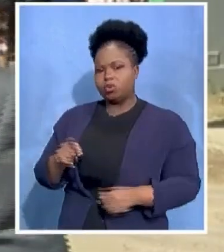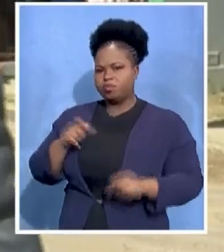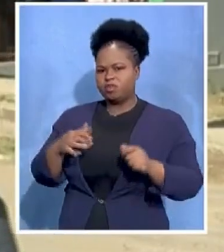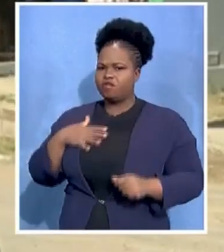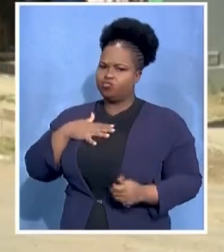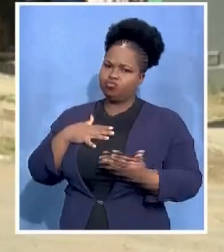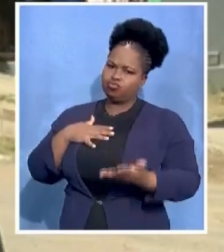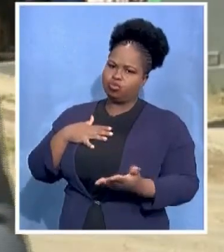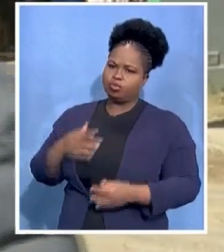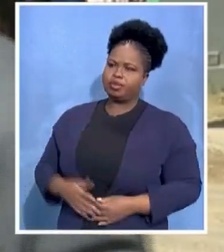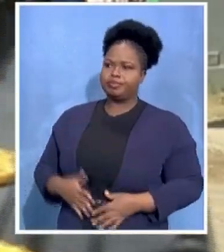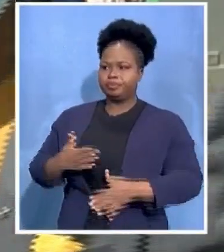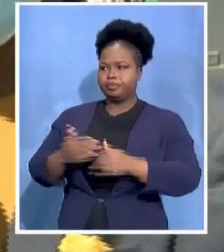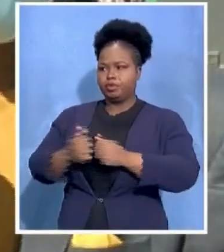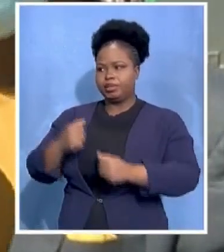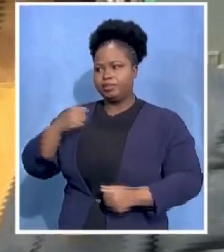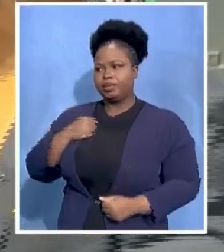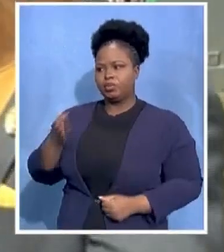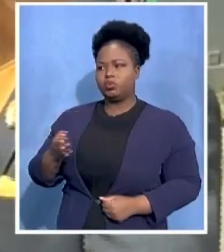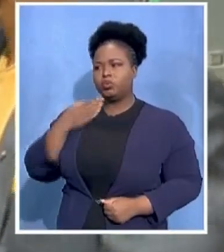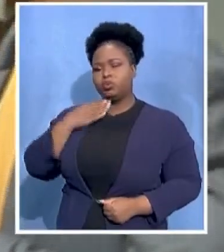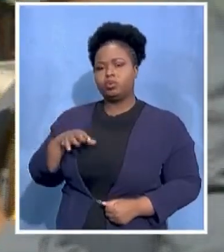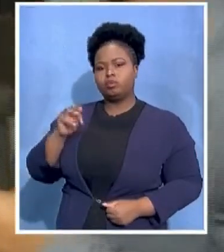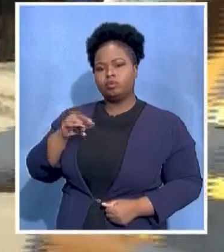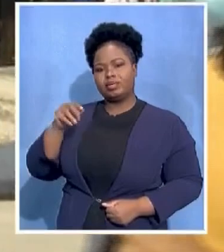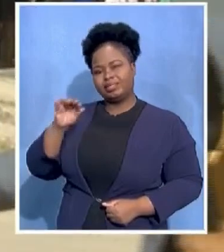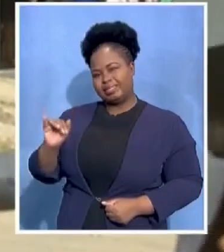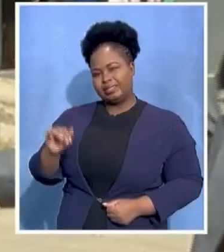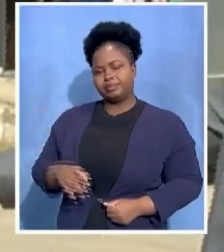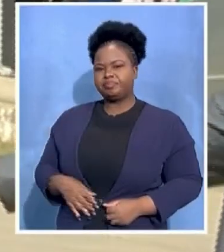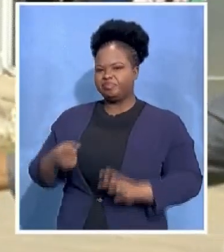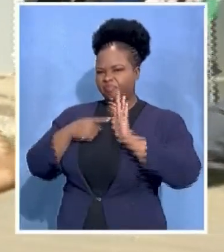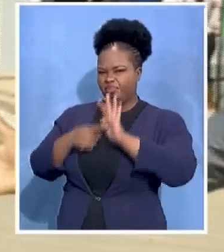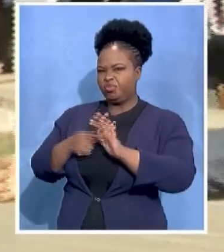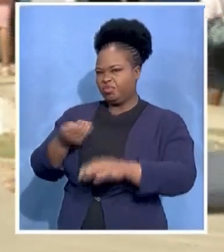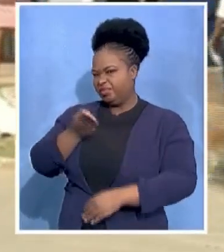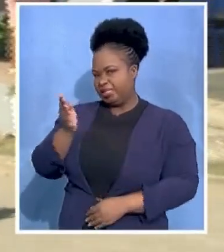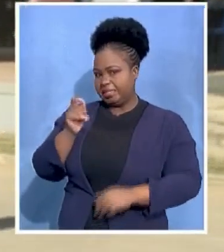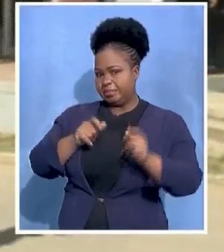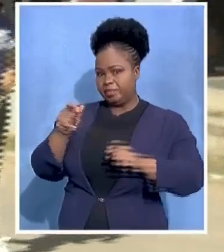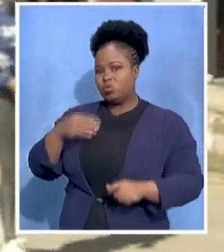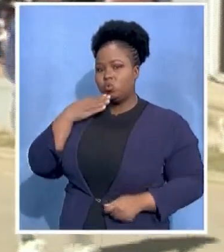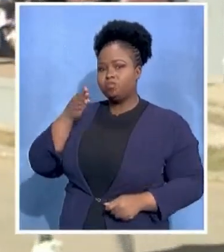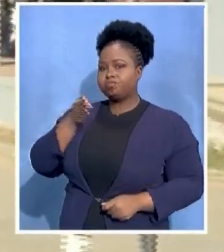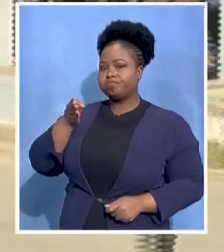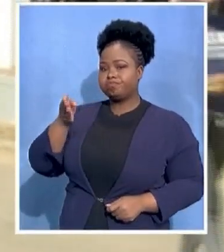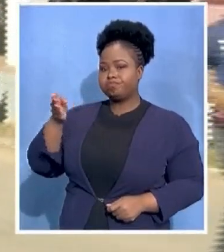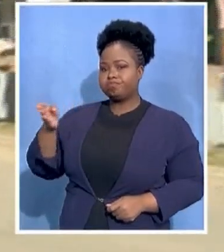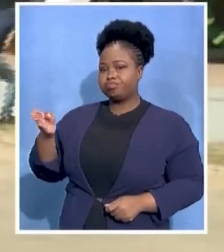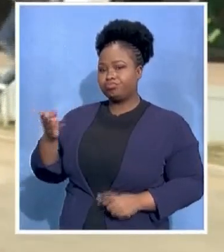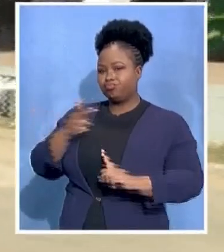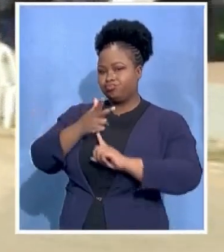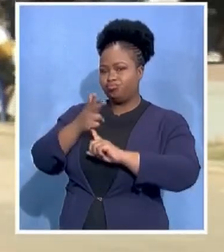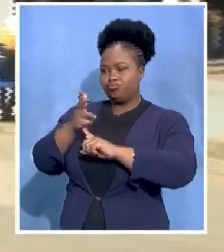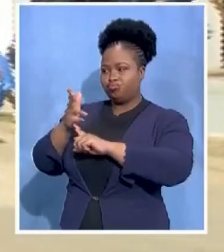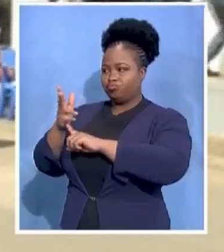journalist Mgubasi, to just show you a sense of the people here, Blaine, to just see people who have come out in numbers, just for me to